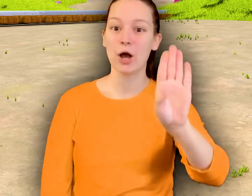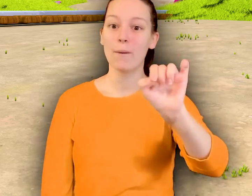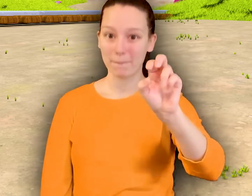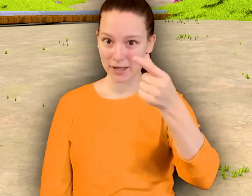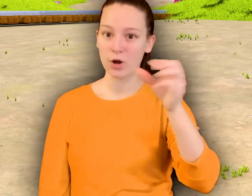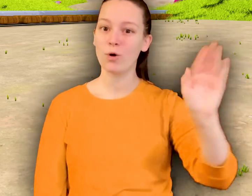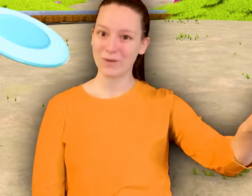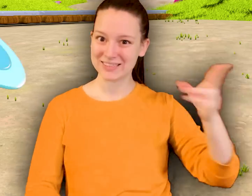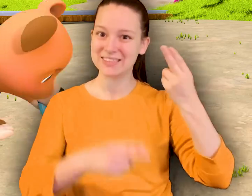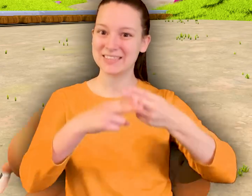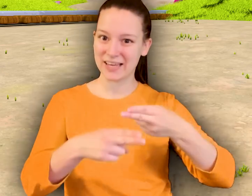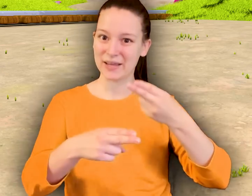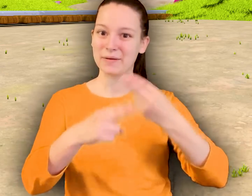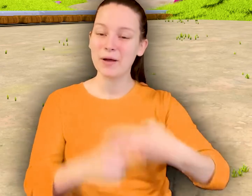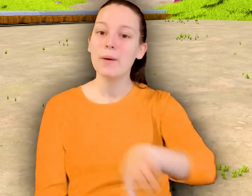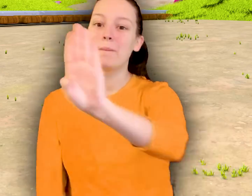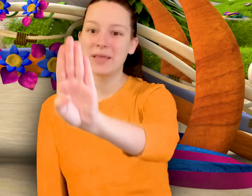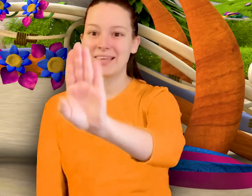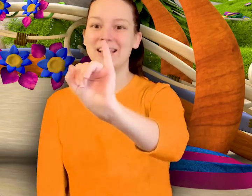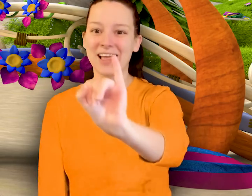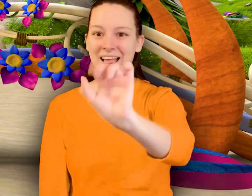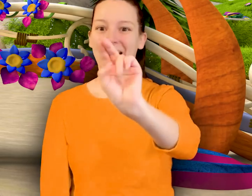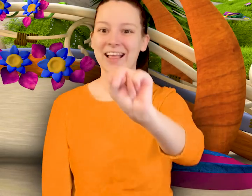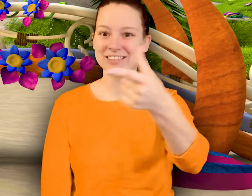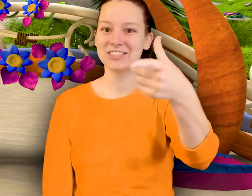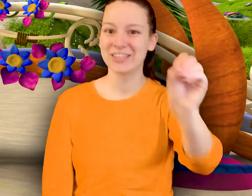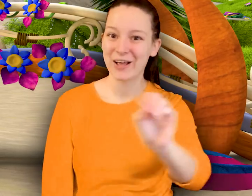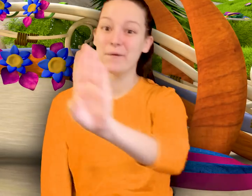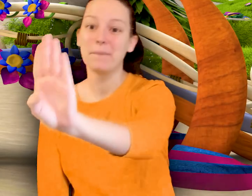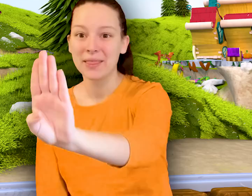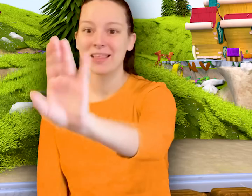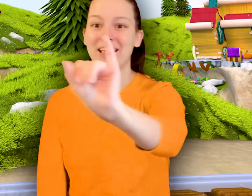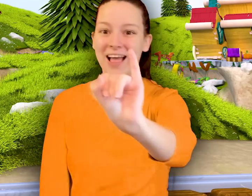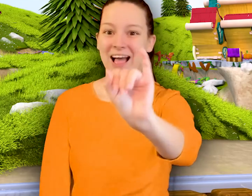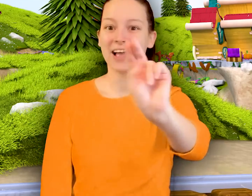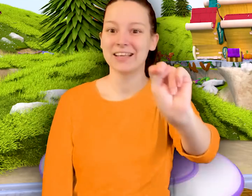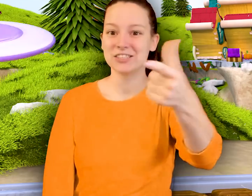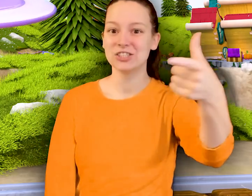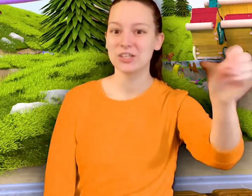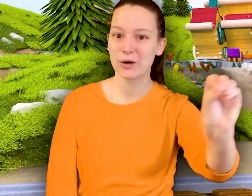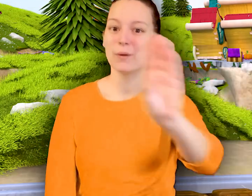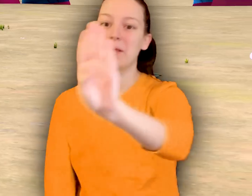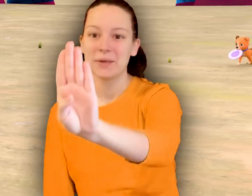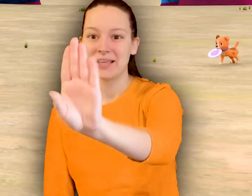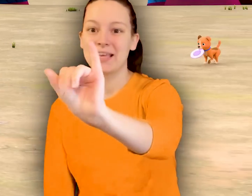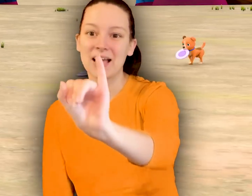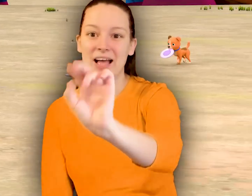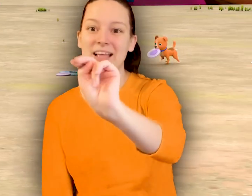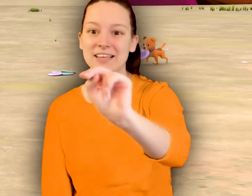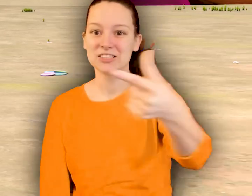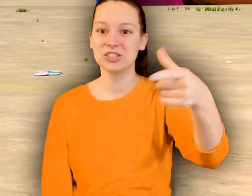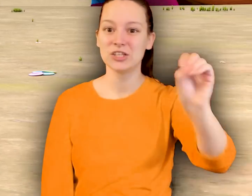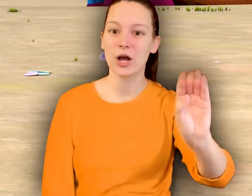n g o when Bingo was his name b i n g o b i n g o